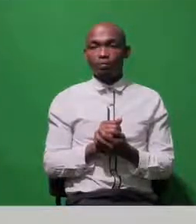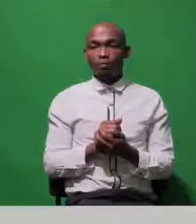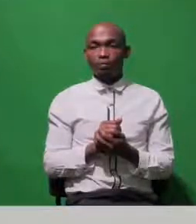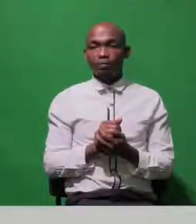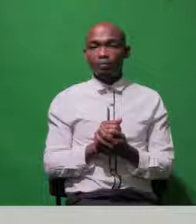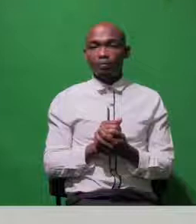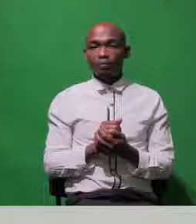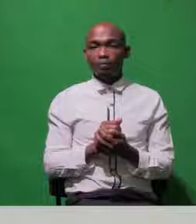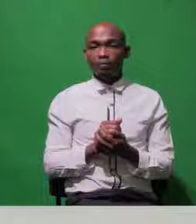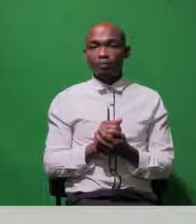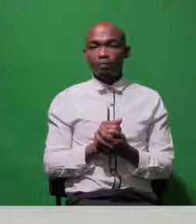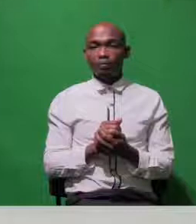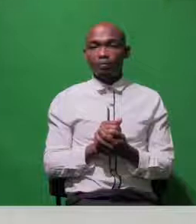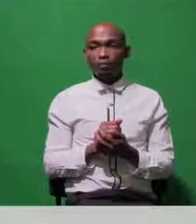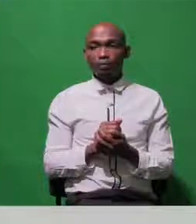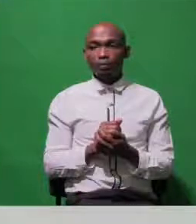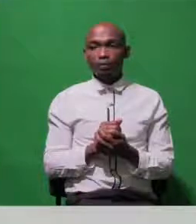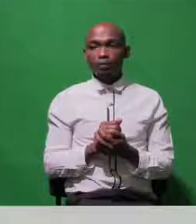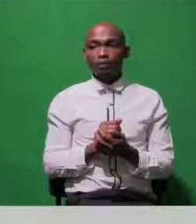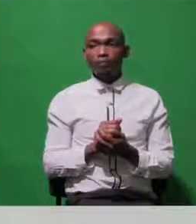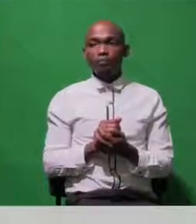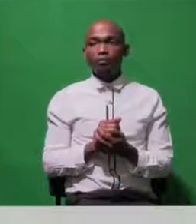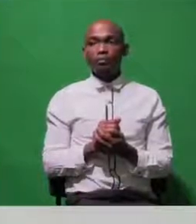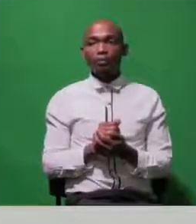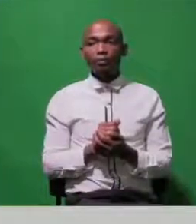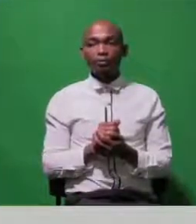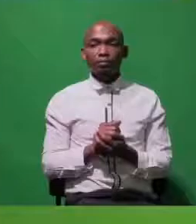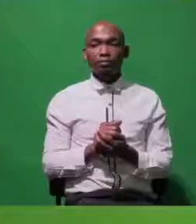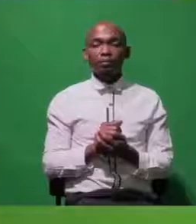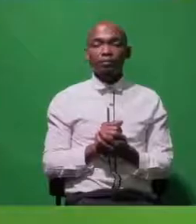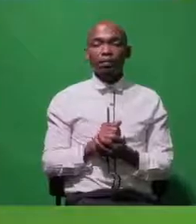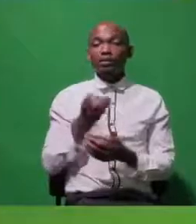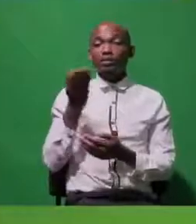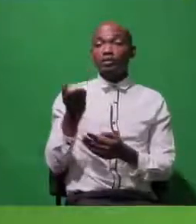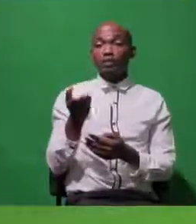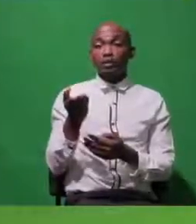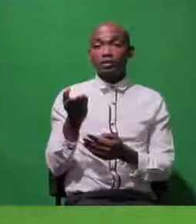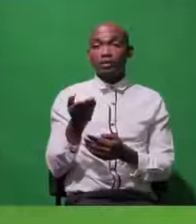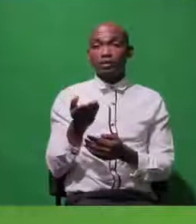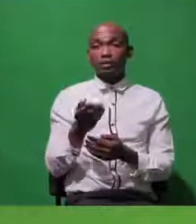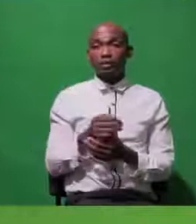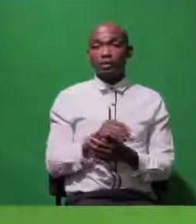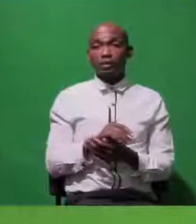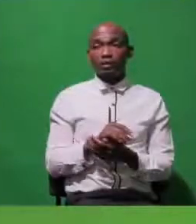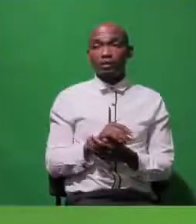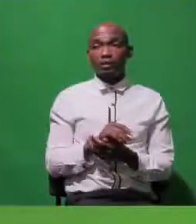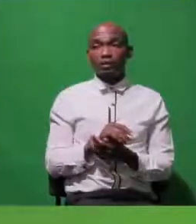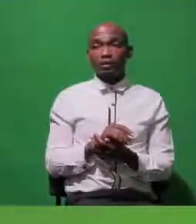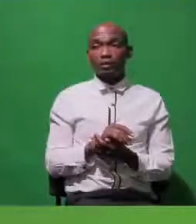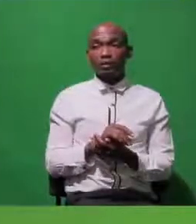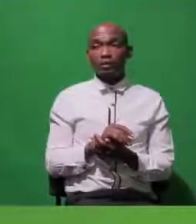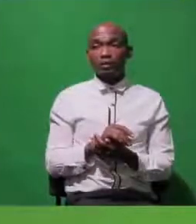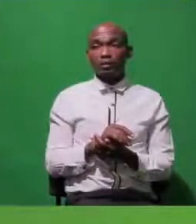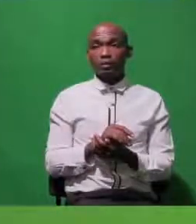line. This is our triangle. So this is our triangle